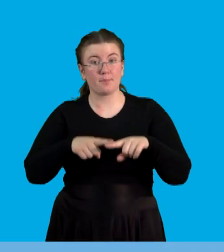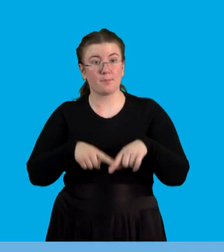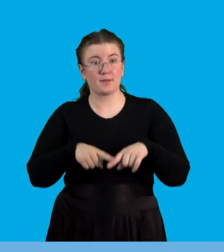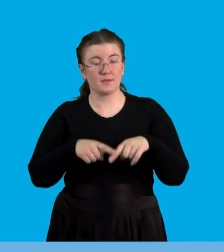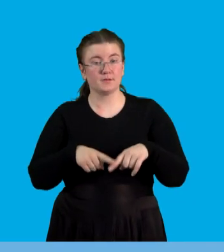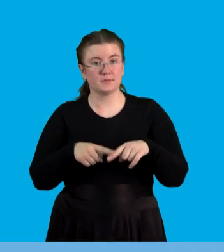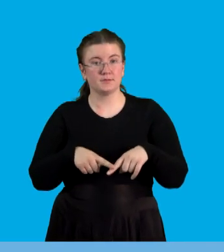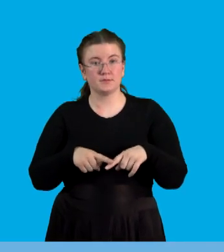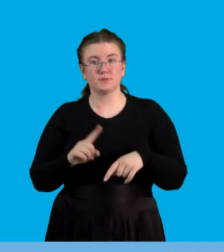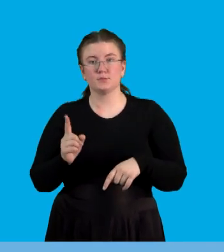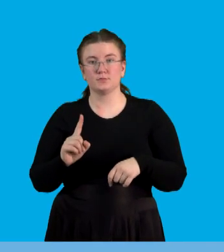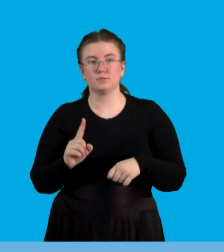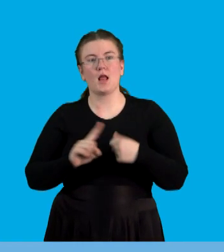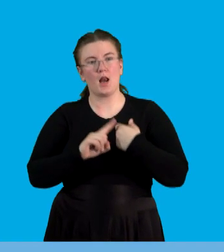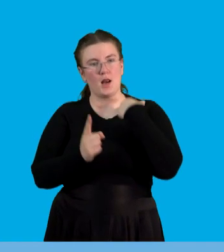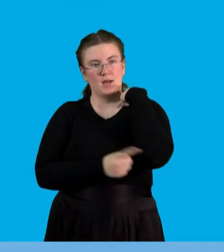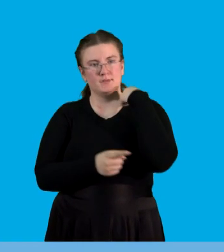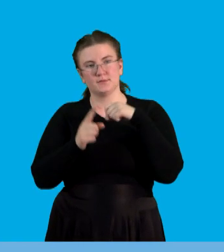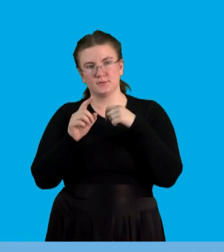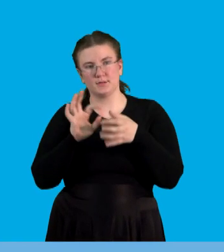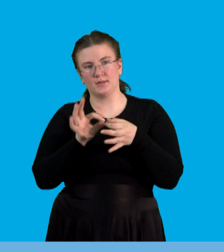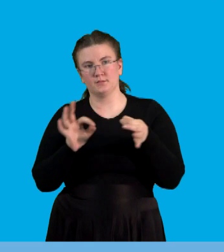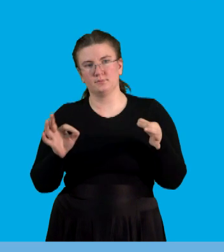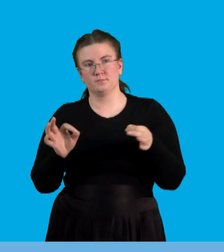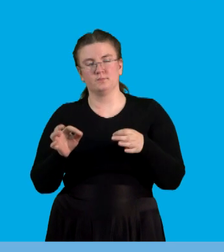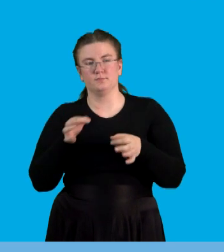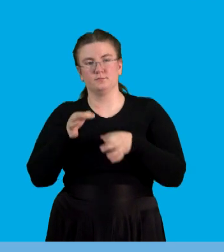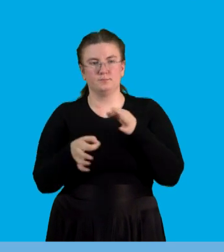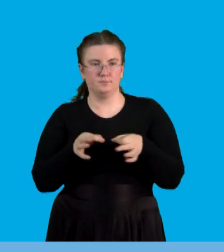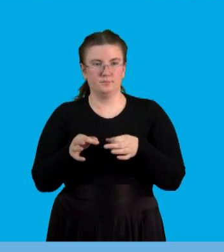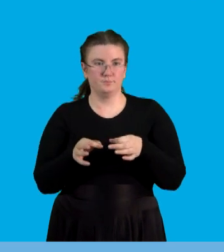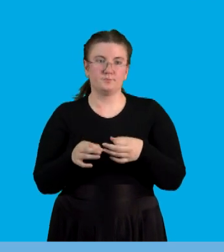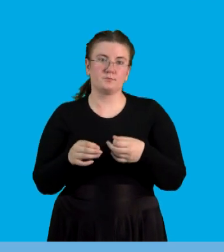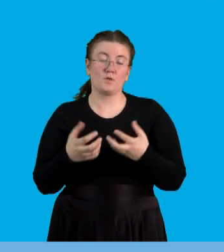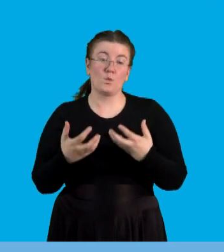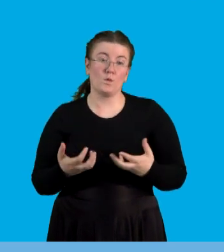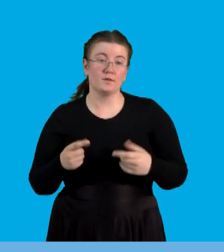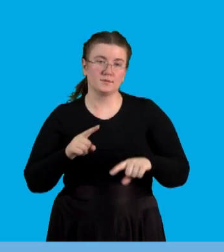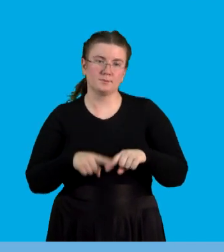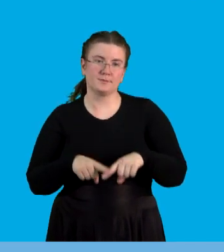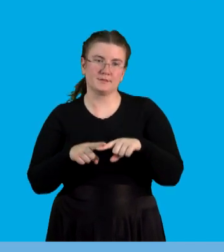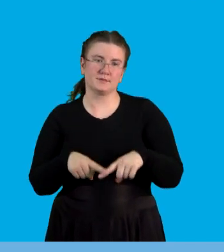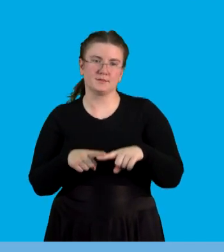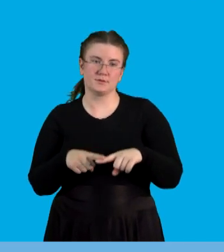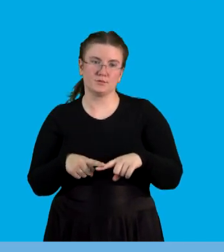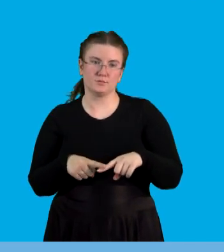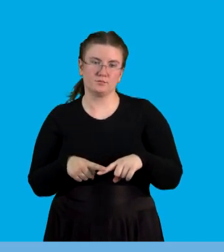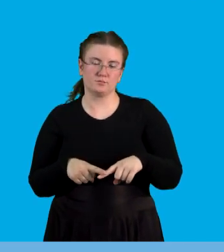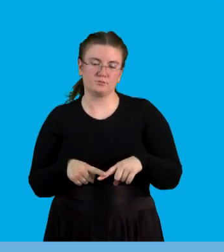depends, so to answer the last part, it depends